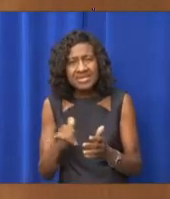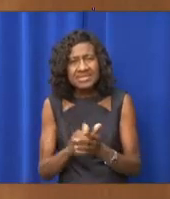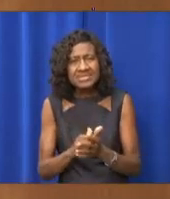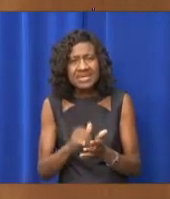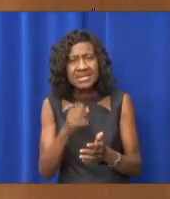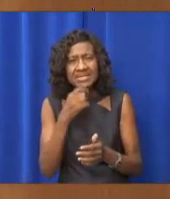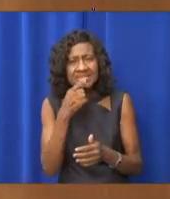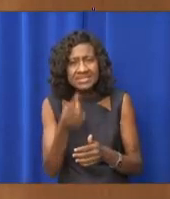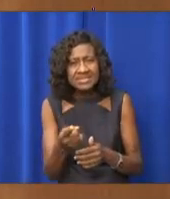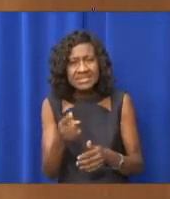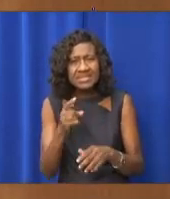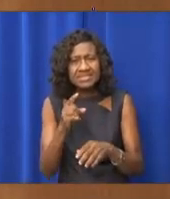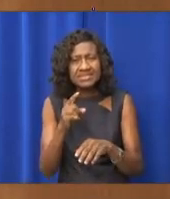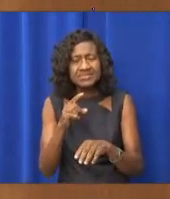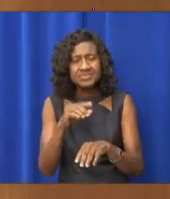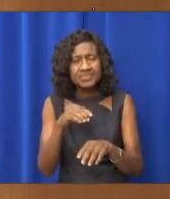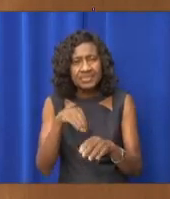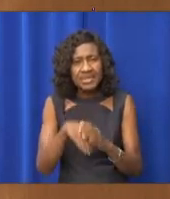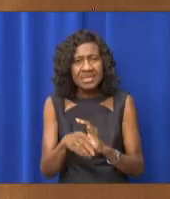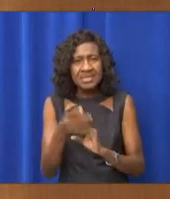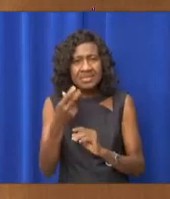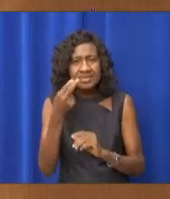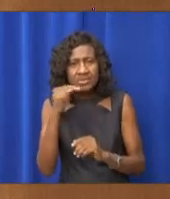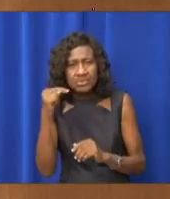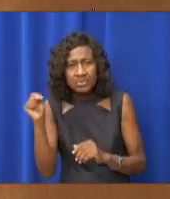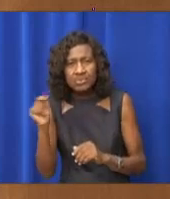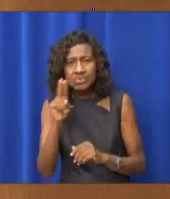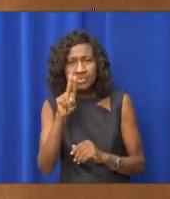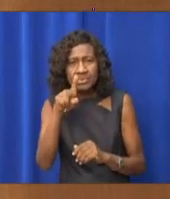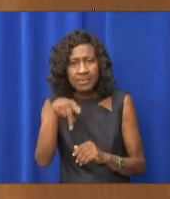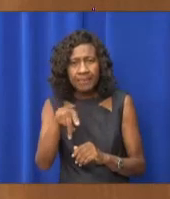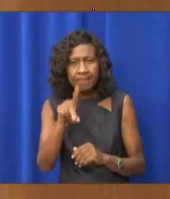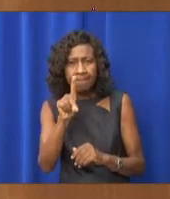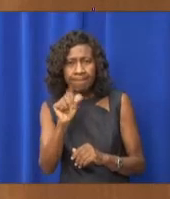it should be available for all of the public to be able to see in a more visual format.